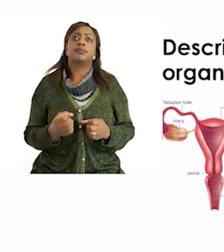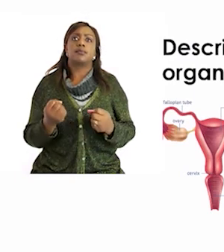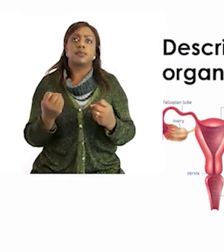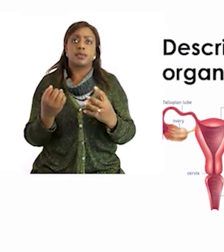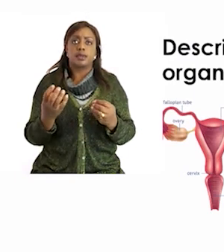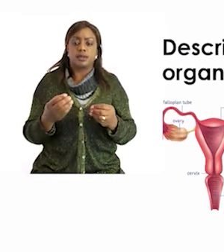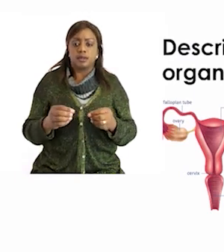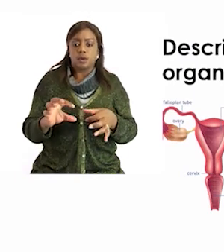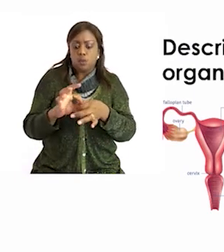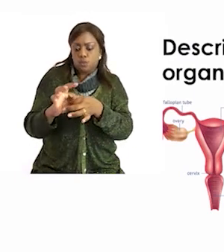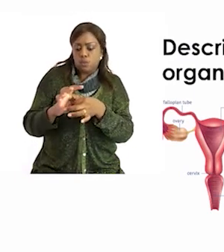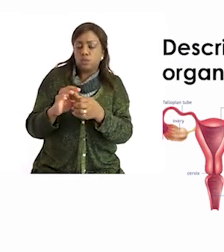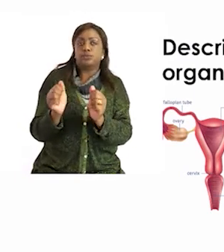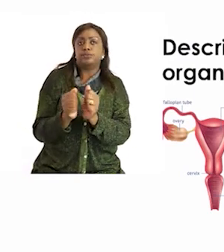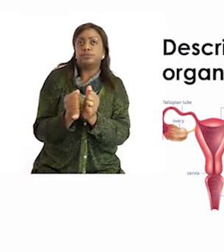these bodies.